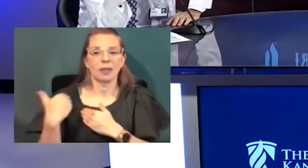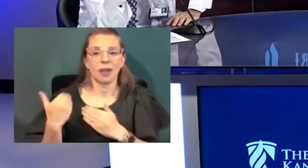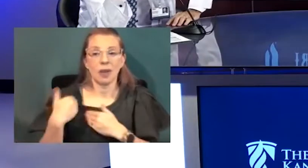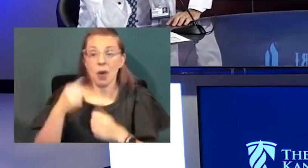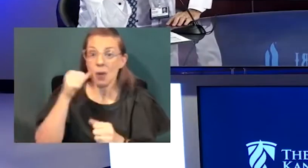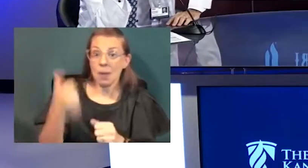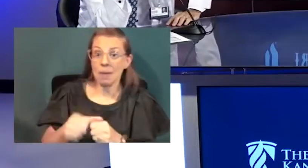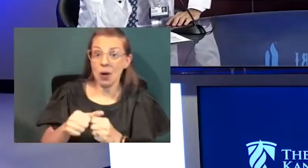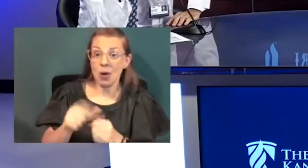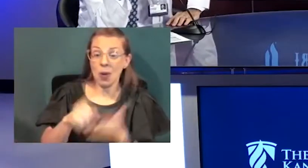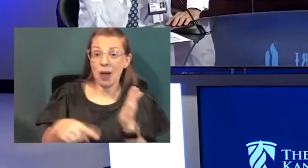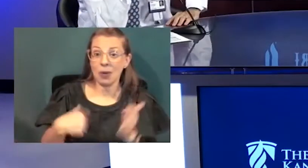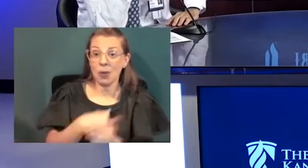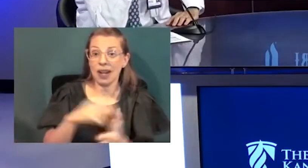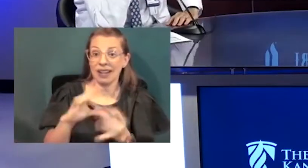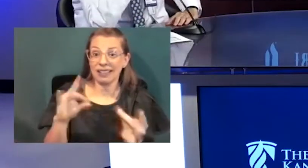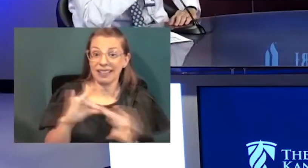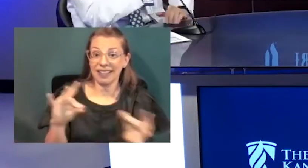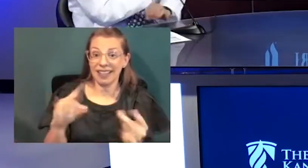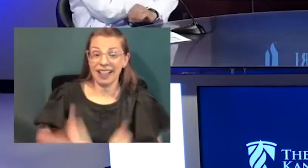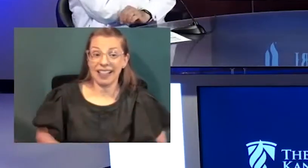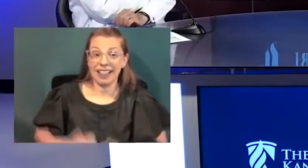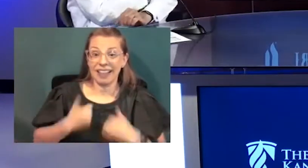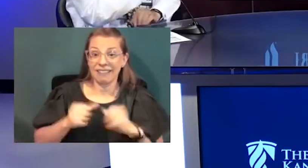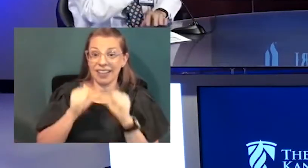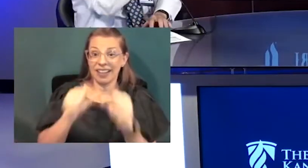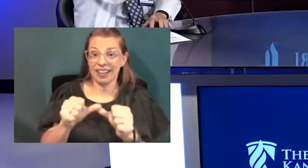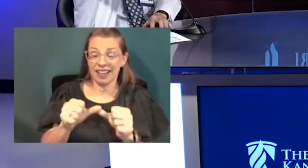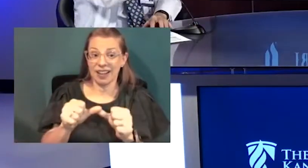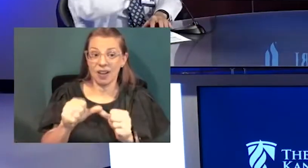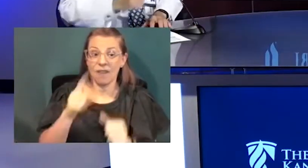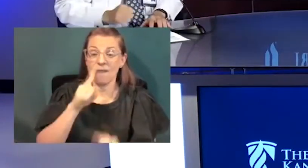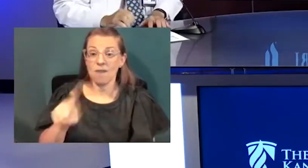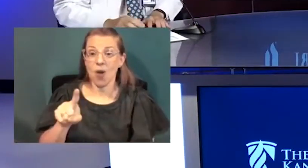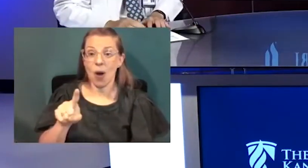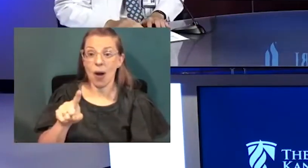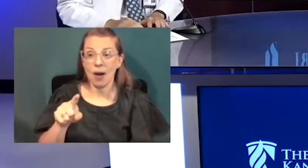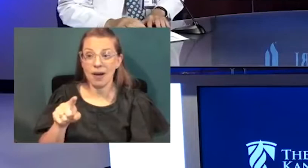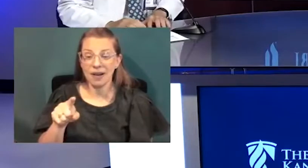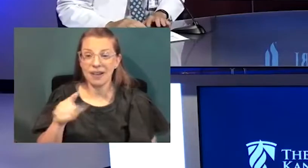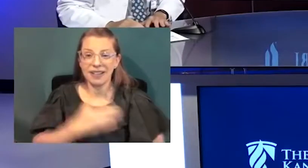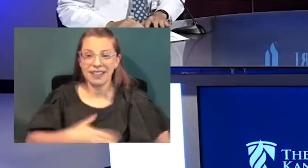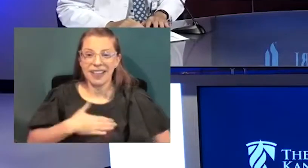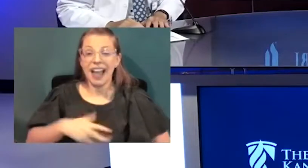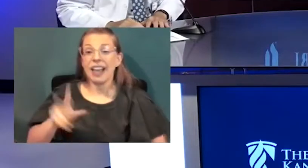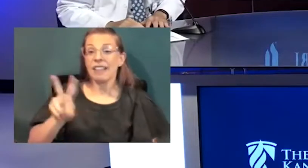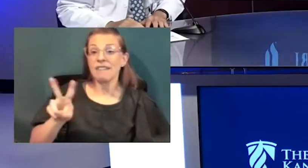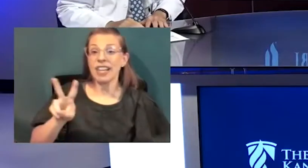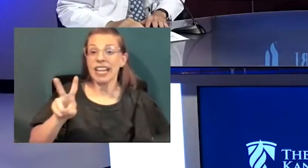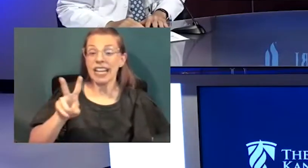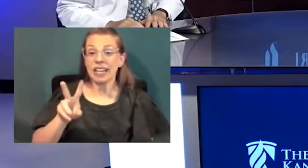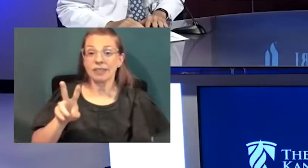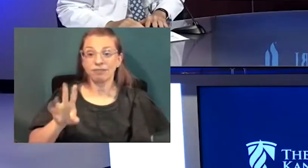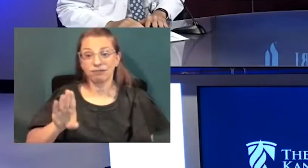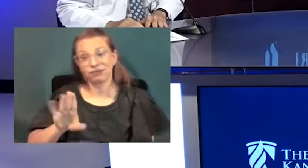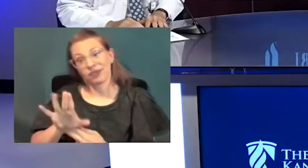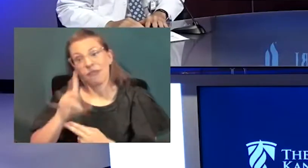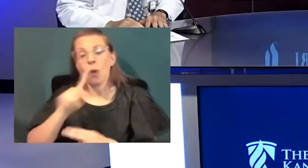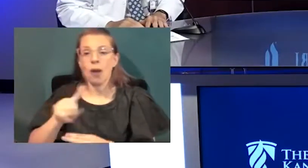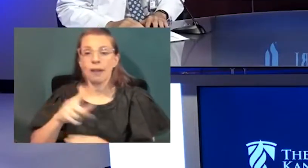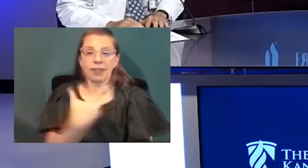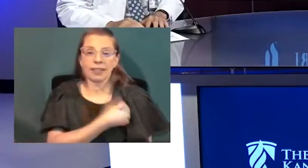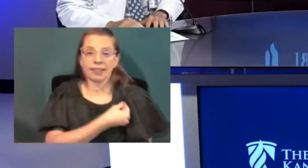long and prosper. The V is for vaccination. Other reporter questions. Yes.